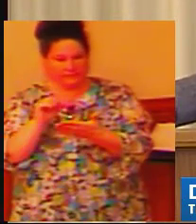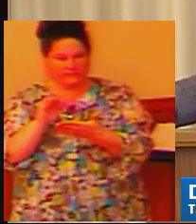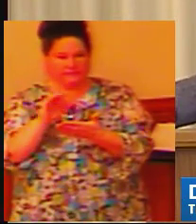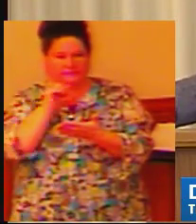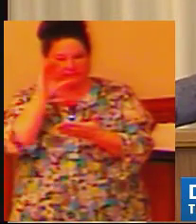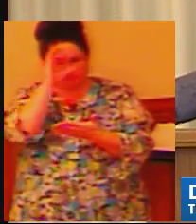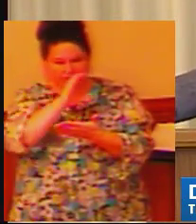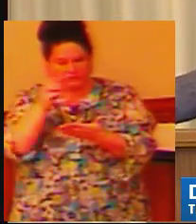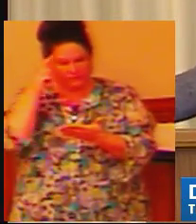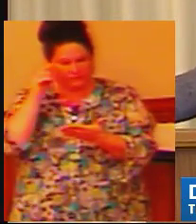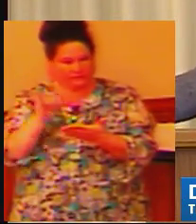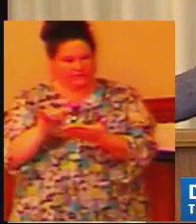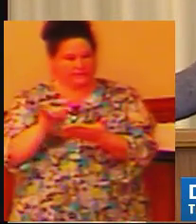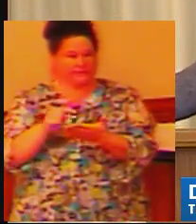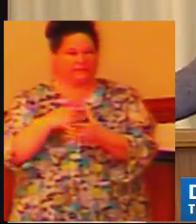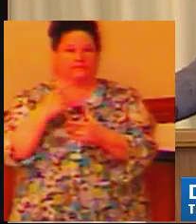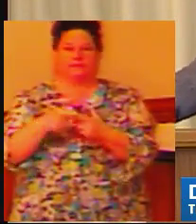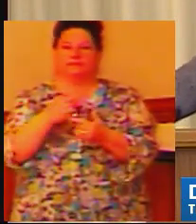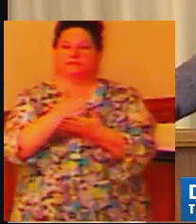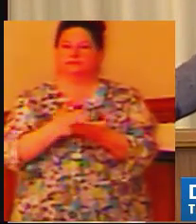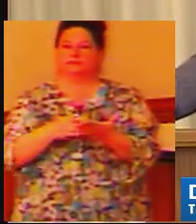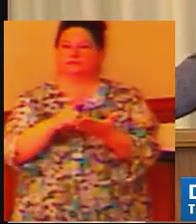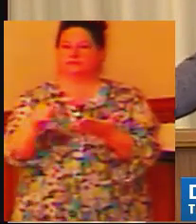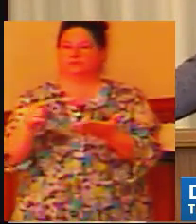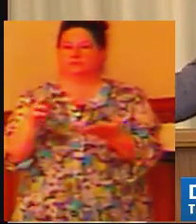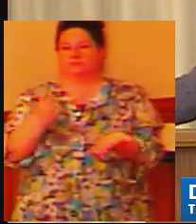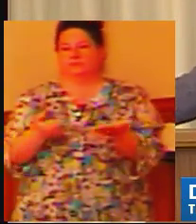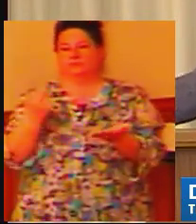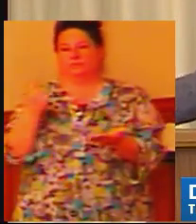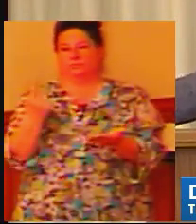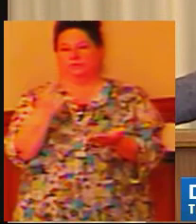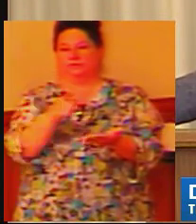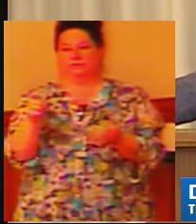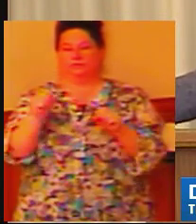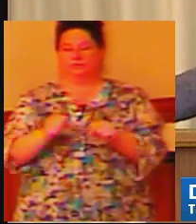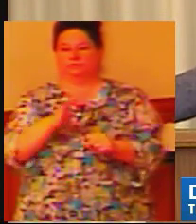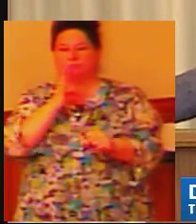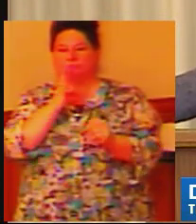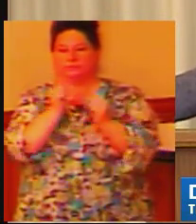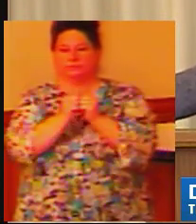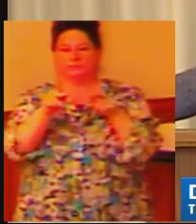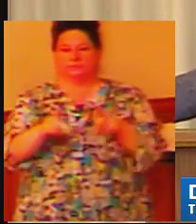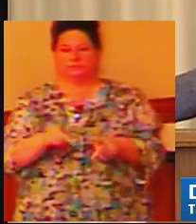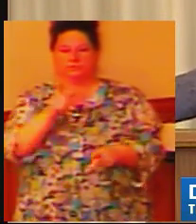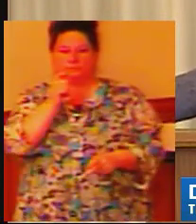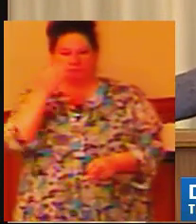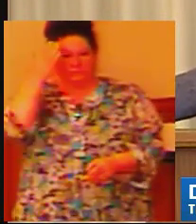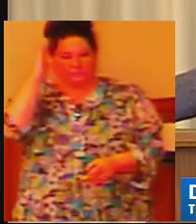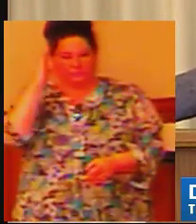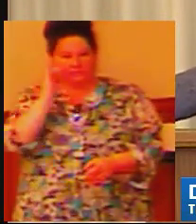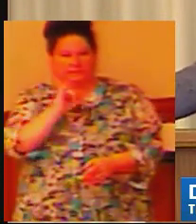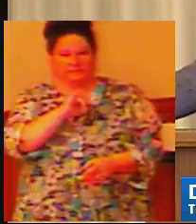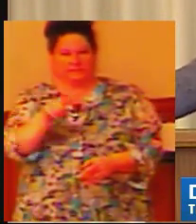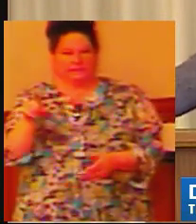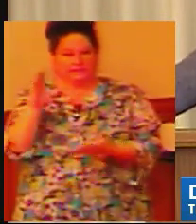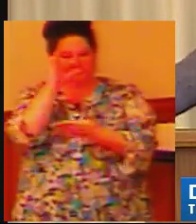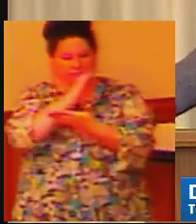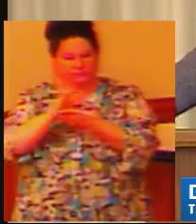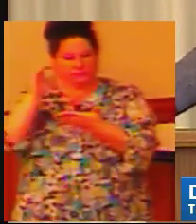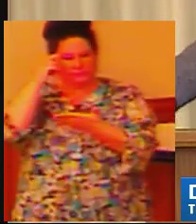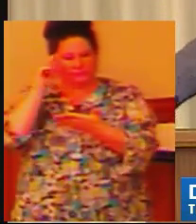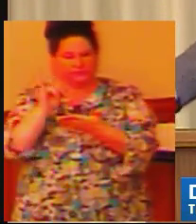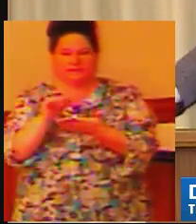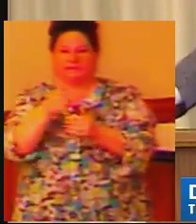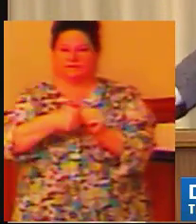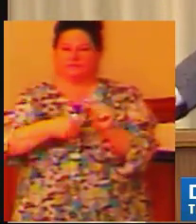not searching it out, some of you or one of you may be able to speak to somebody who doesn't even know that they're searching it out. Everyone